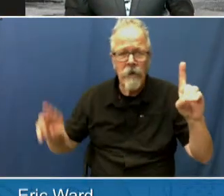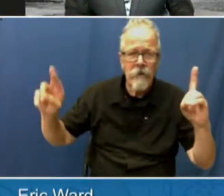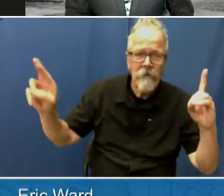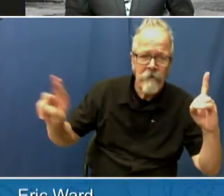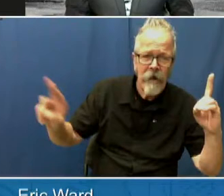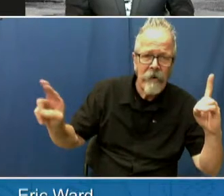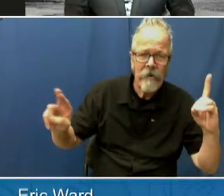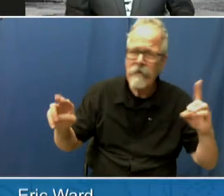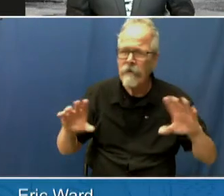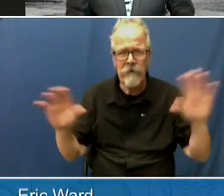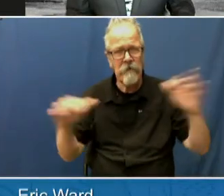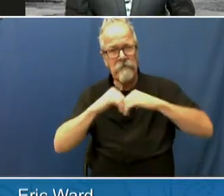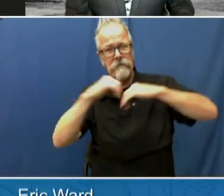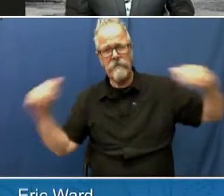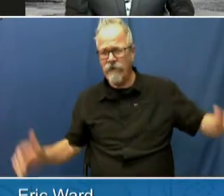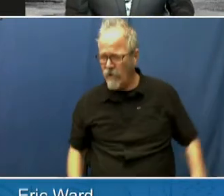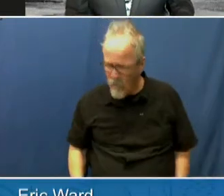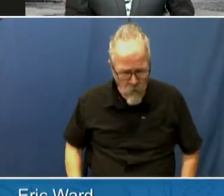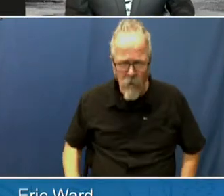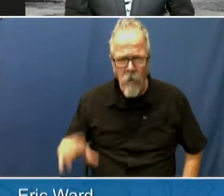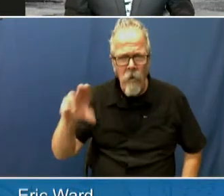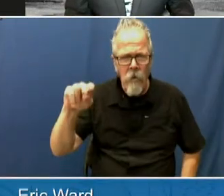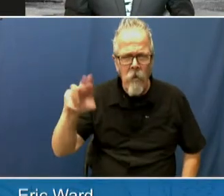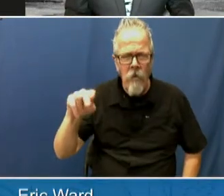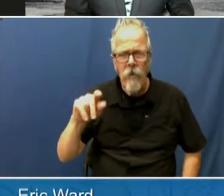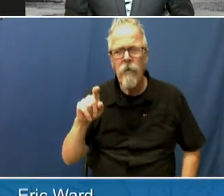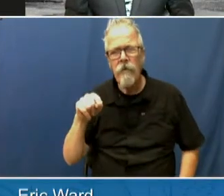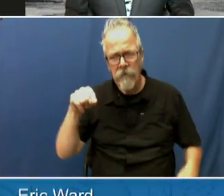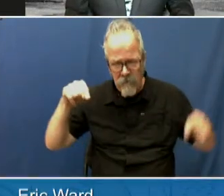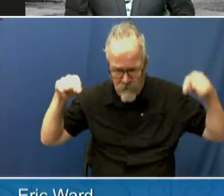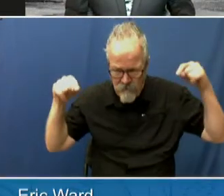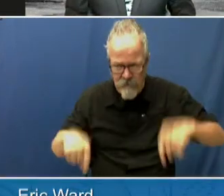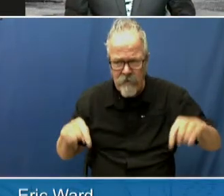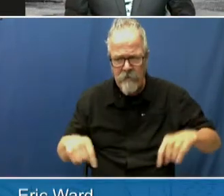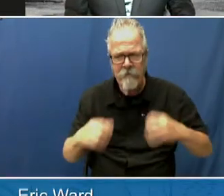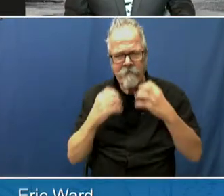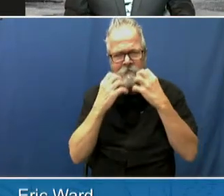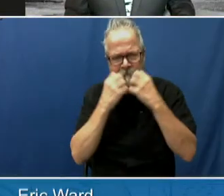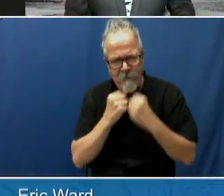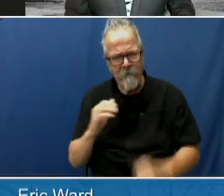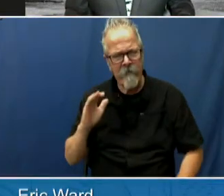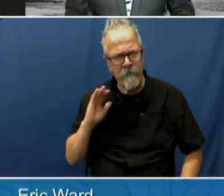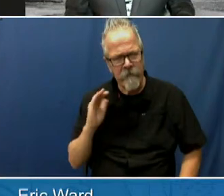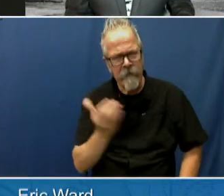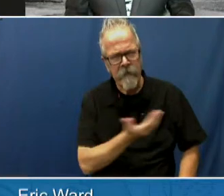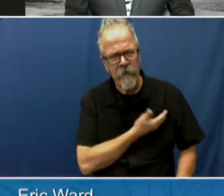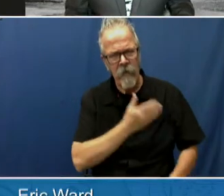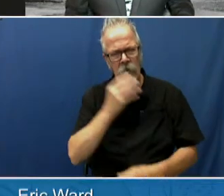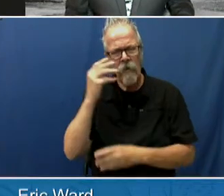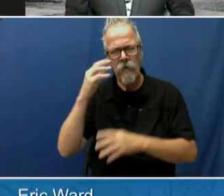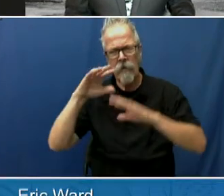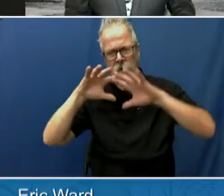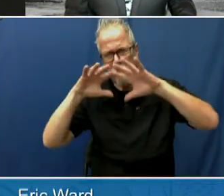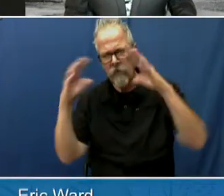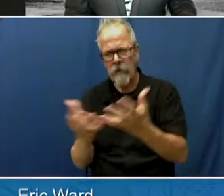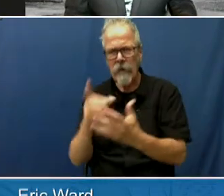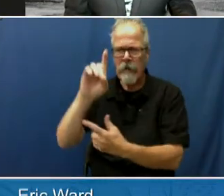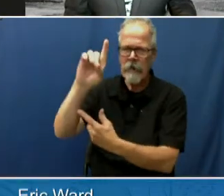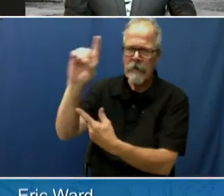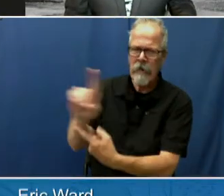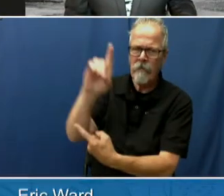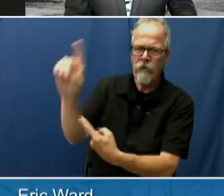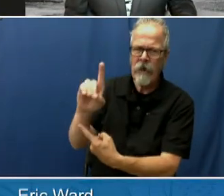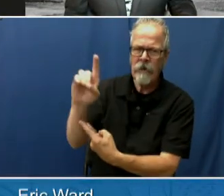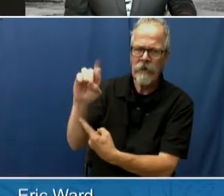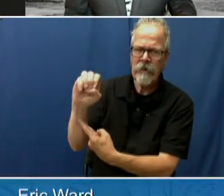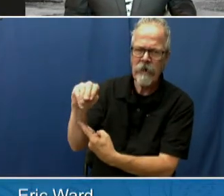conservatives. This is about those of us who love democracy versus those who would tear it down and use